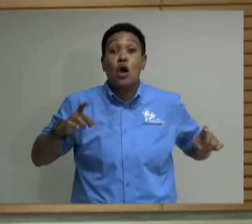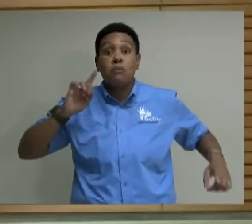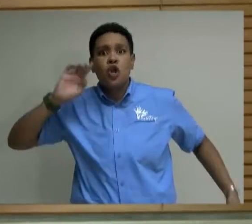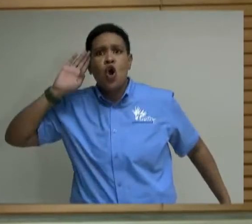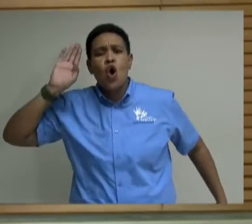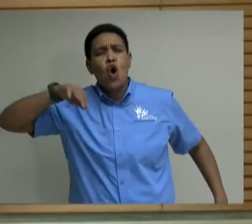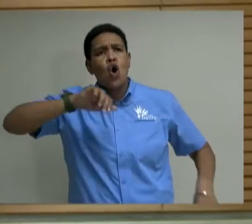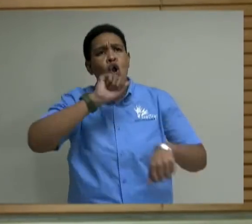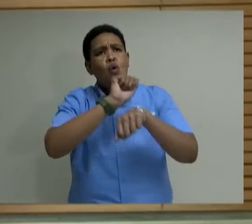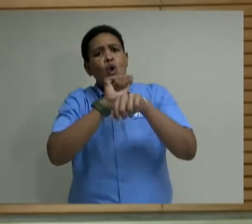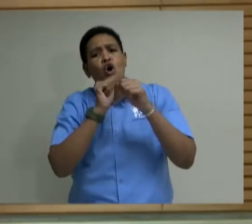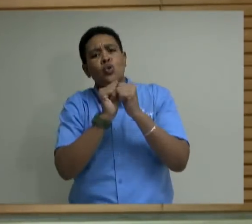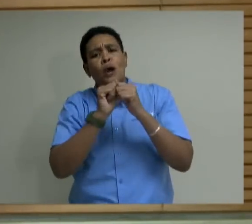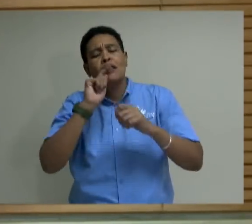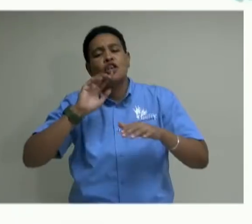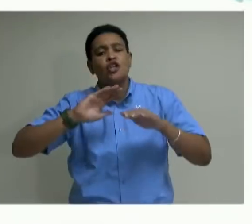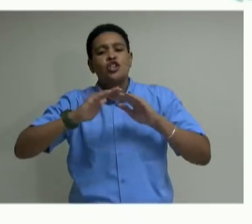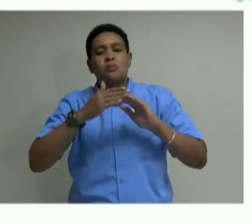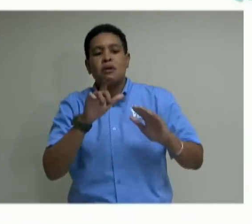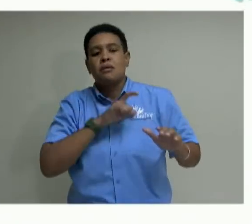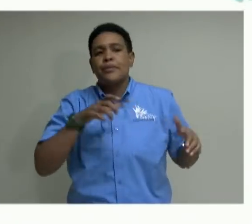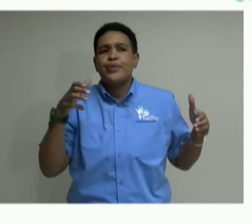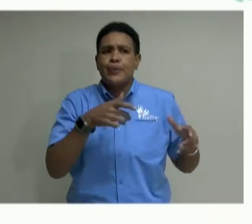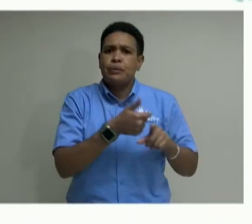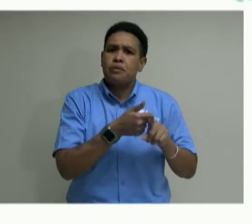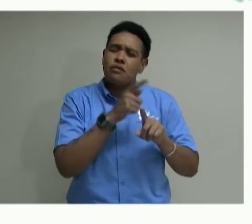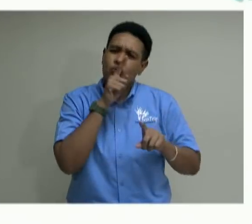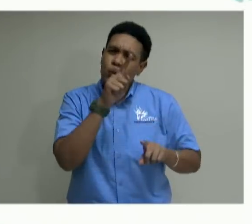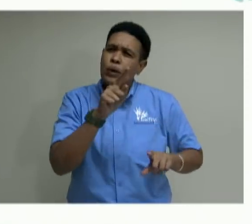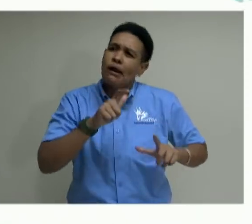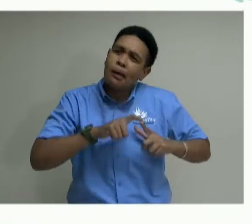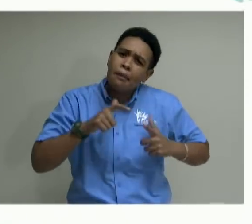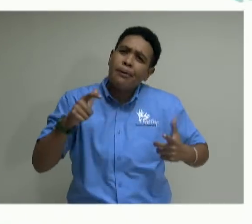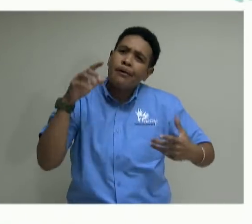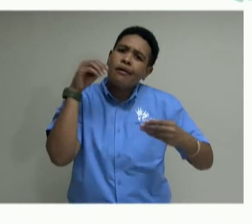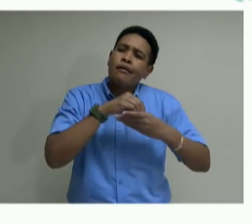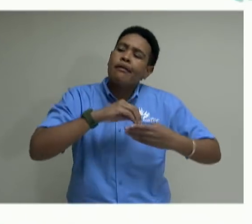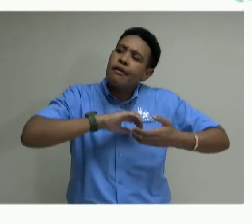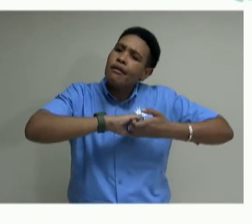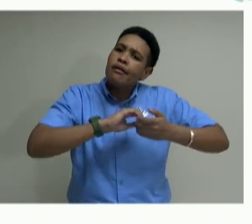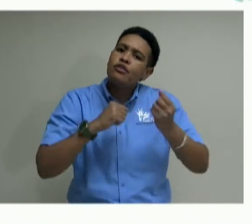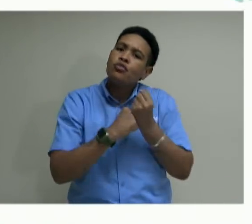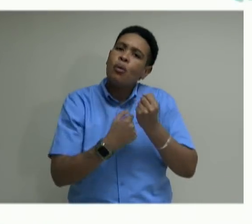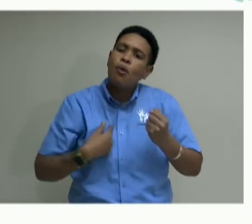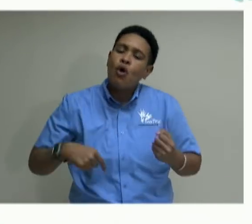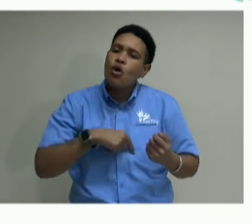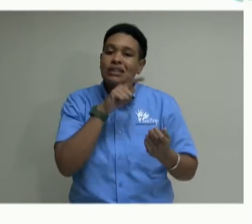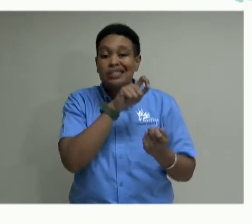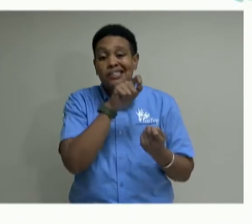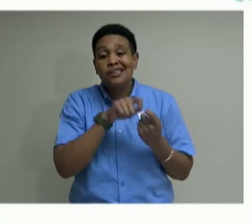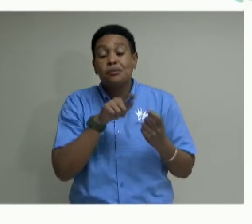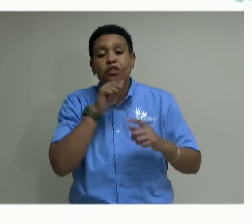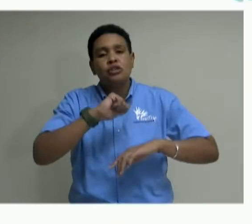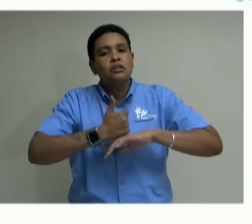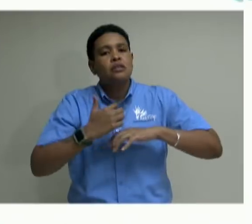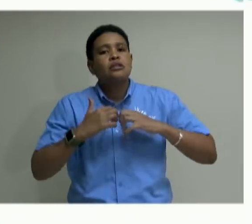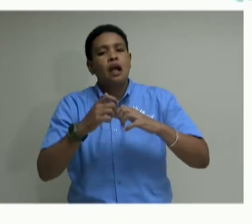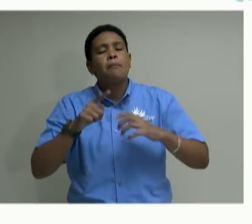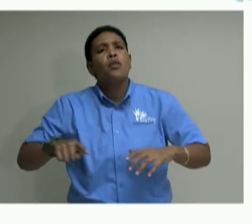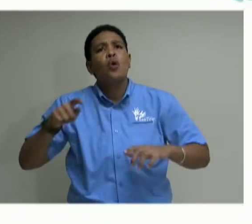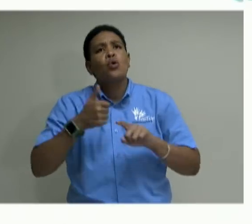worked together, and the Jamaica Constabulary Force was really, really a big partner for us, particularly in us establishing